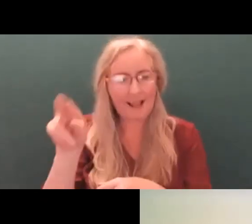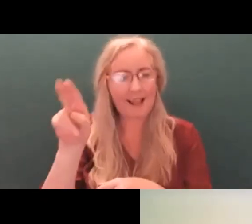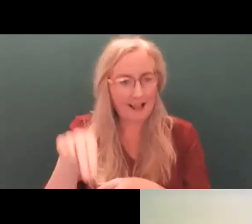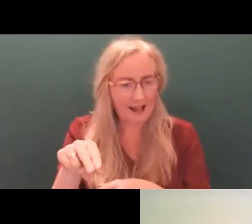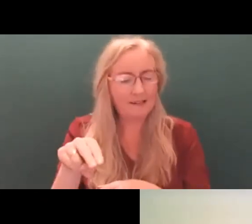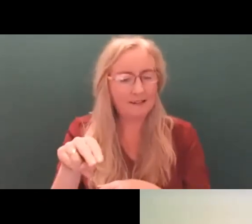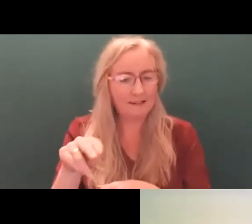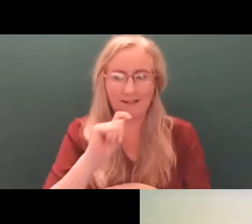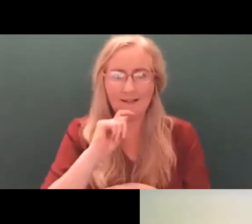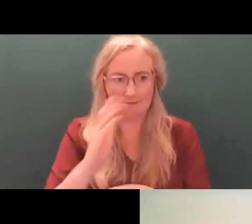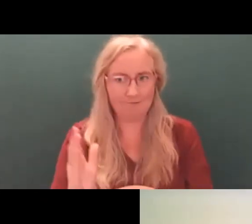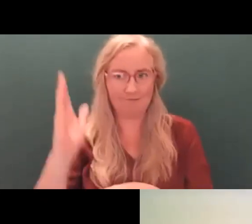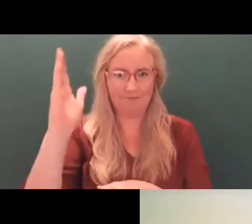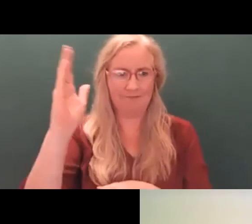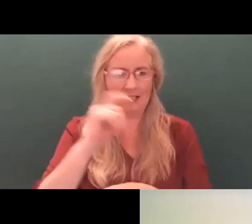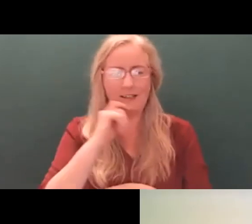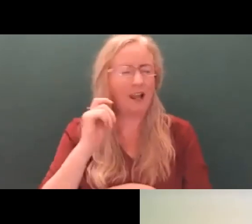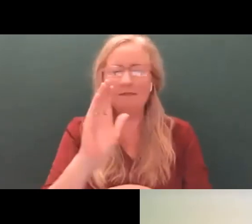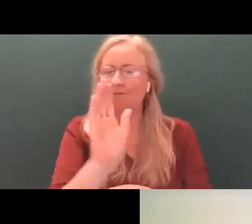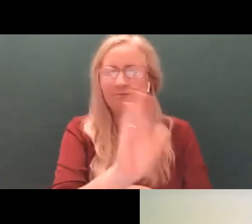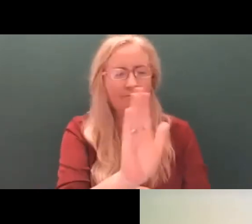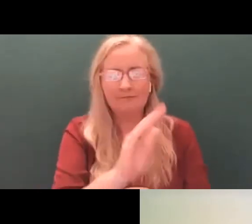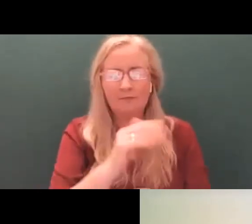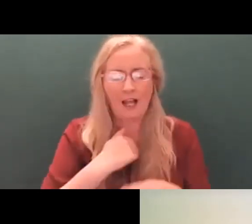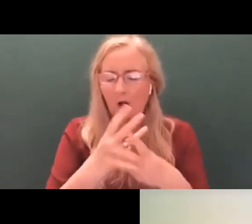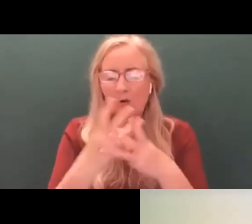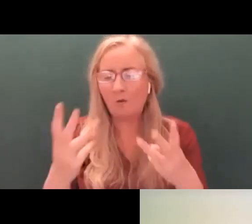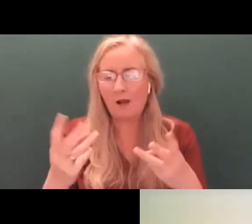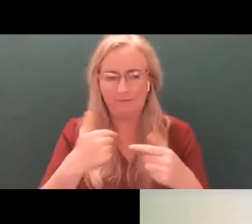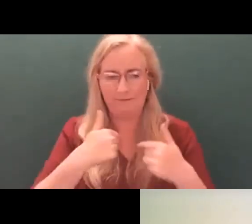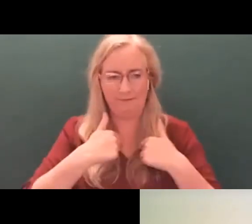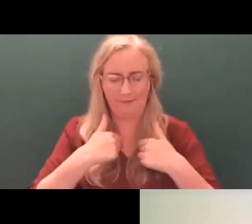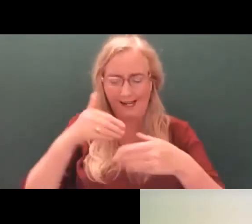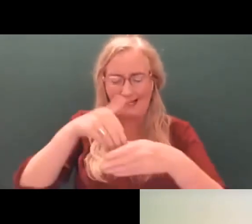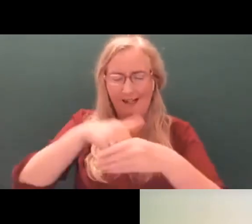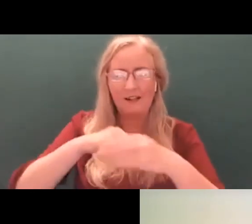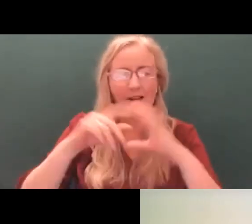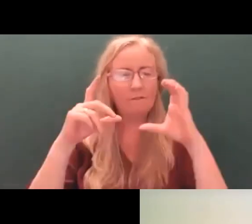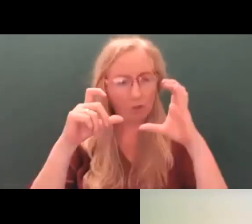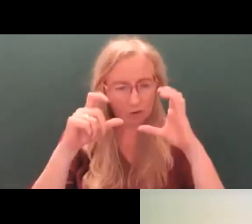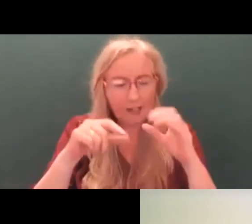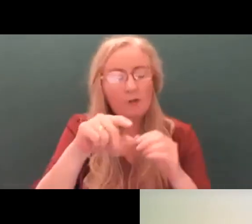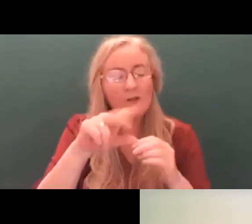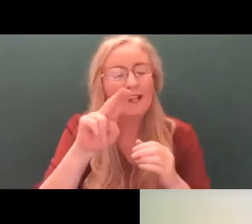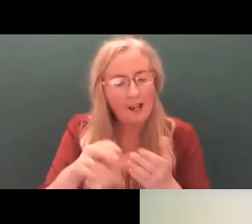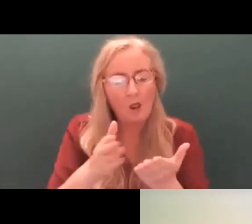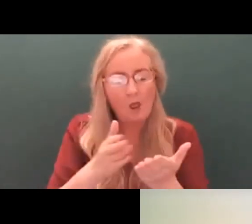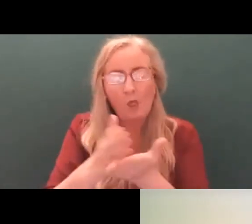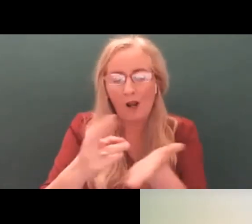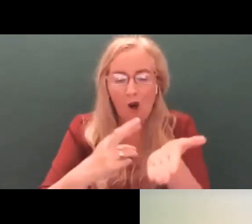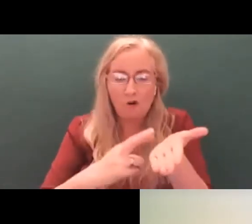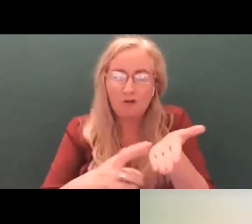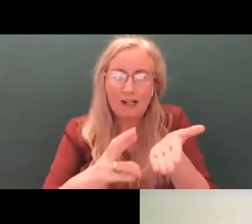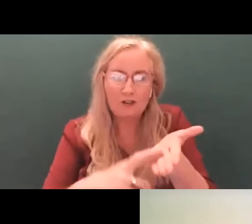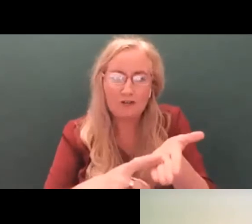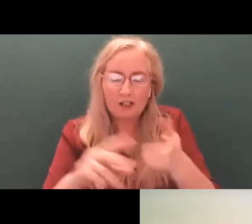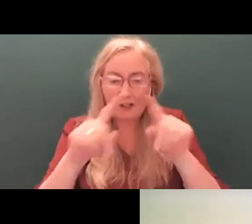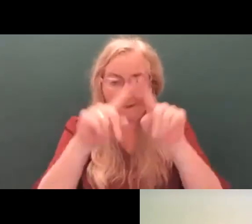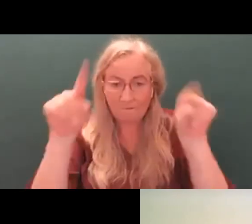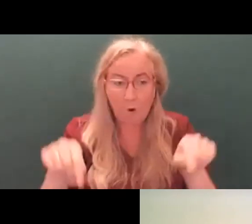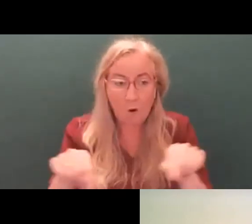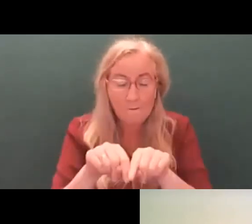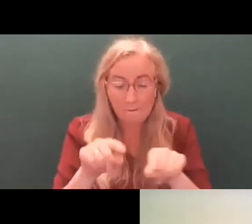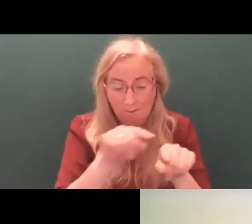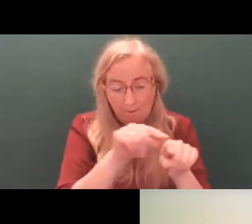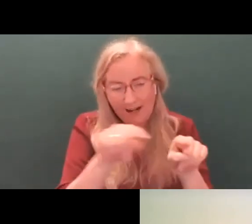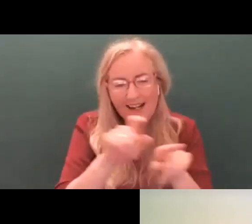present themselves to you and say, I don't want to be in any of the photographs. And you could do that during your registration form. So if there was a little